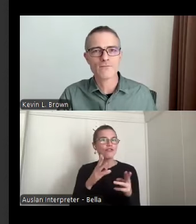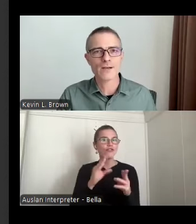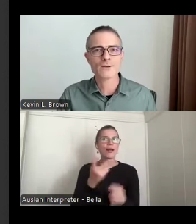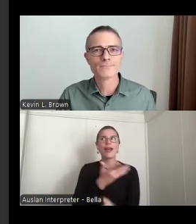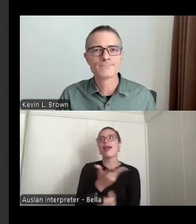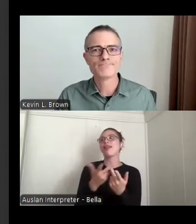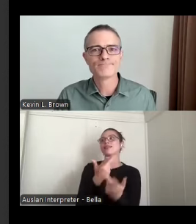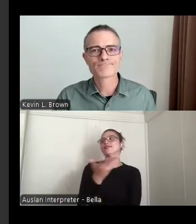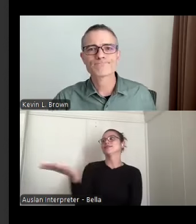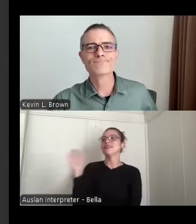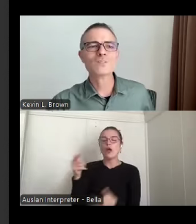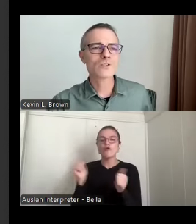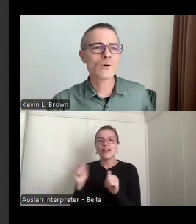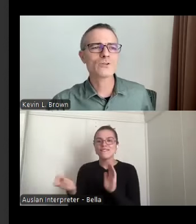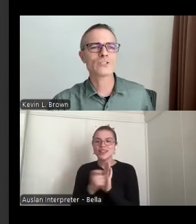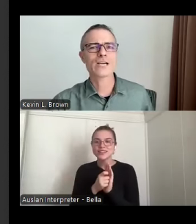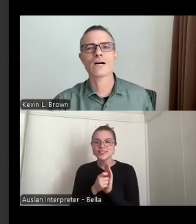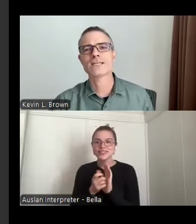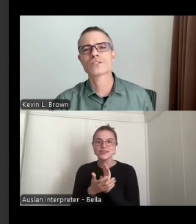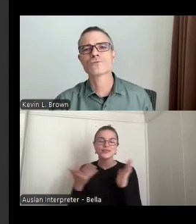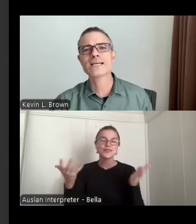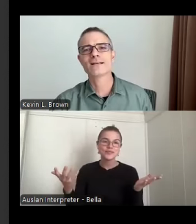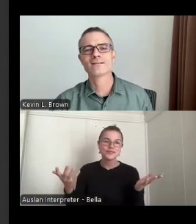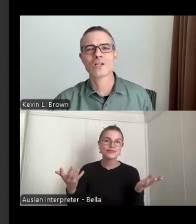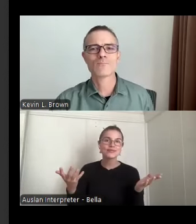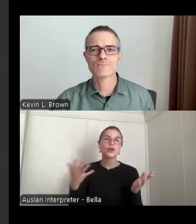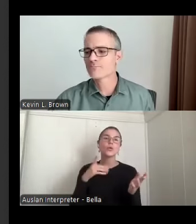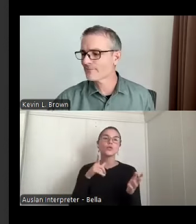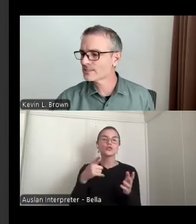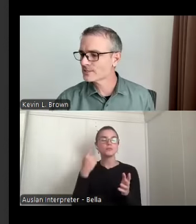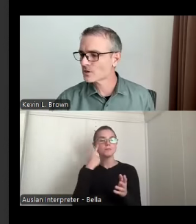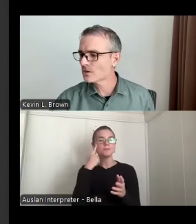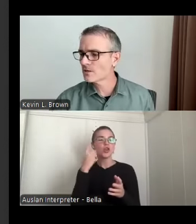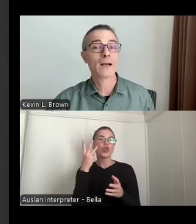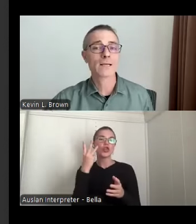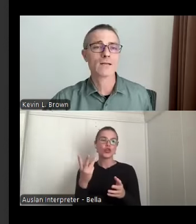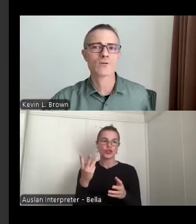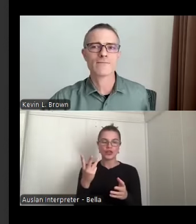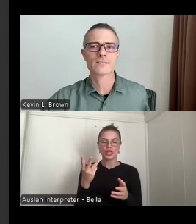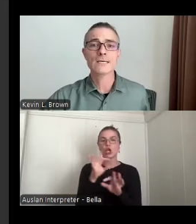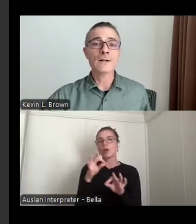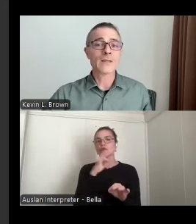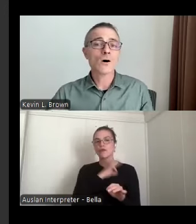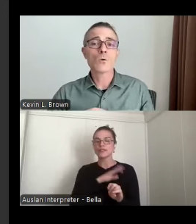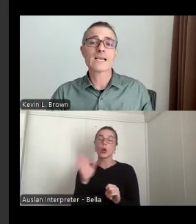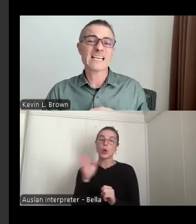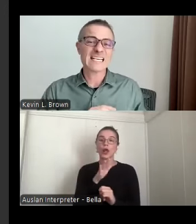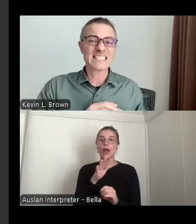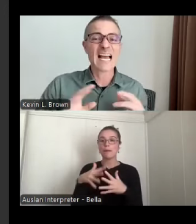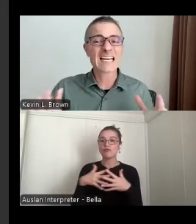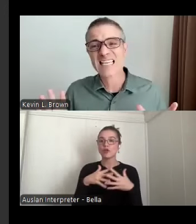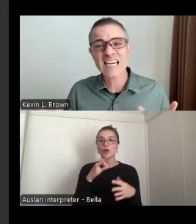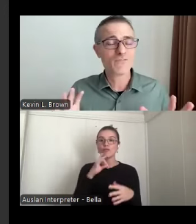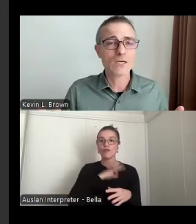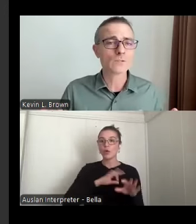already fund. So I want you to check out these three nonprofits. These are all American nonprofits. They all work in the